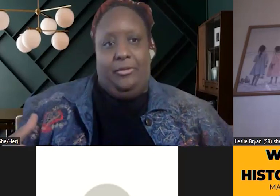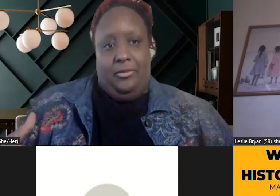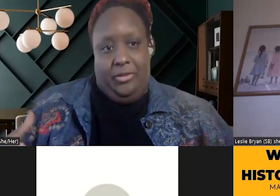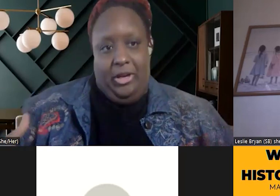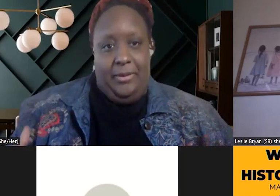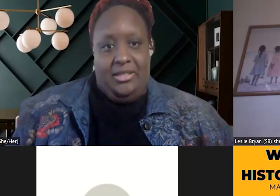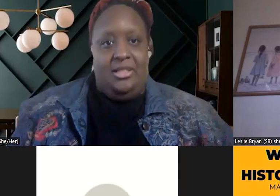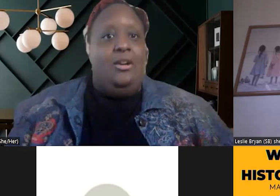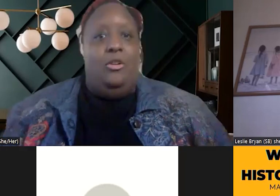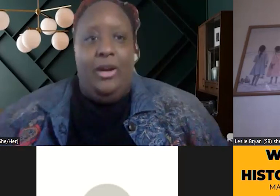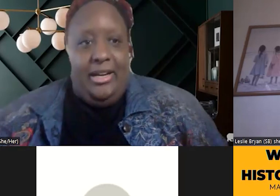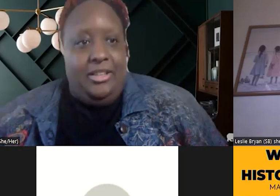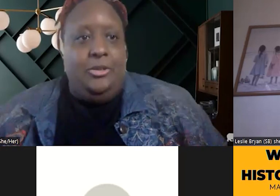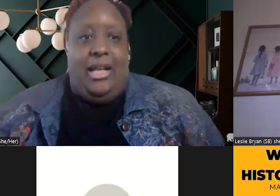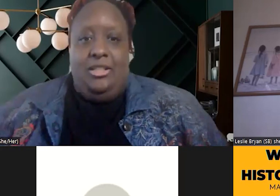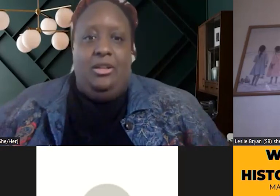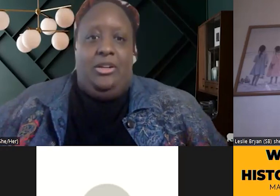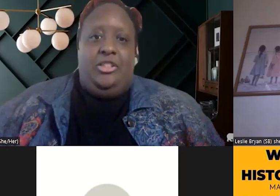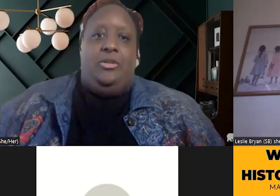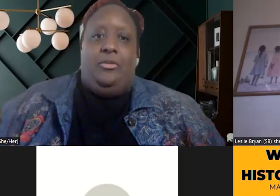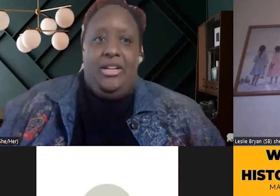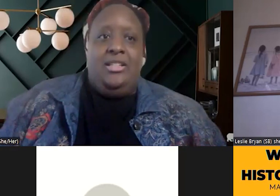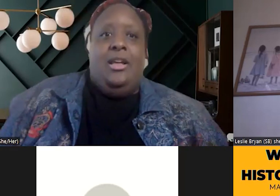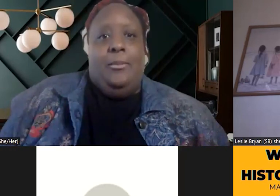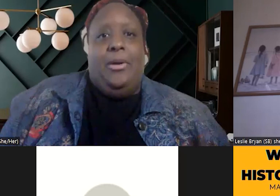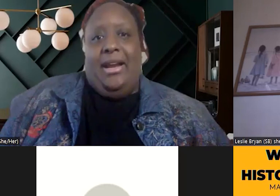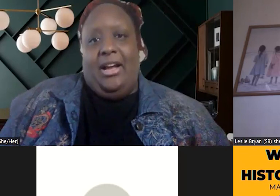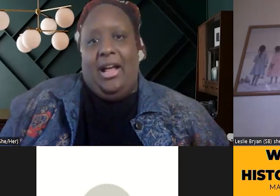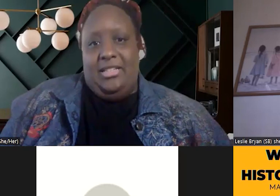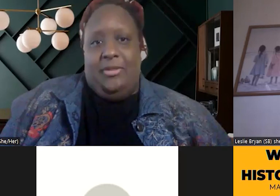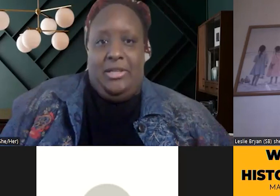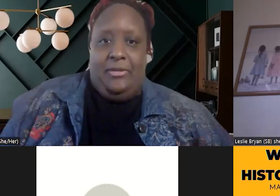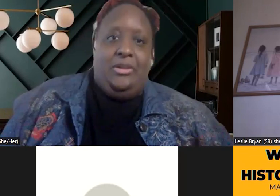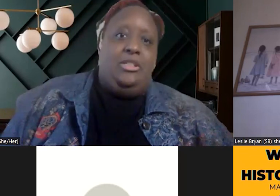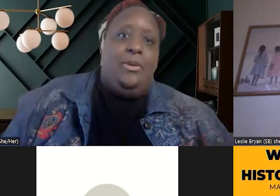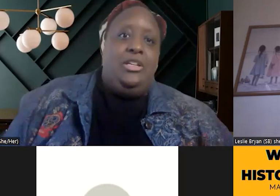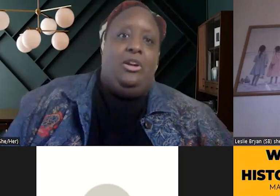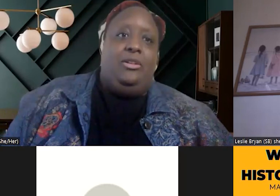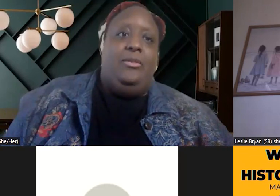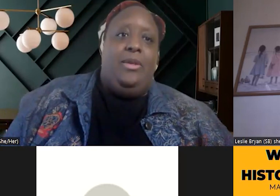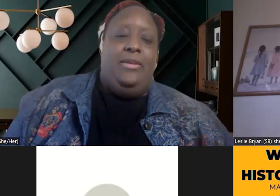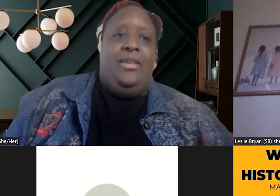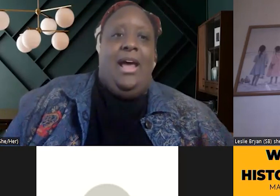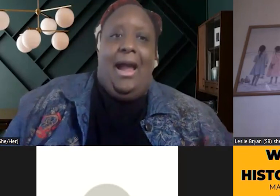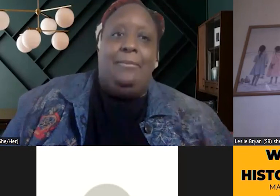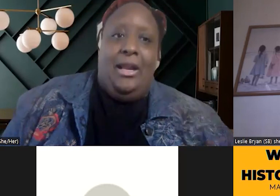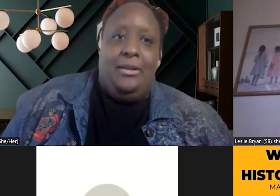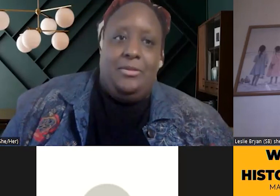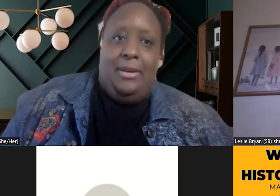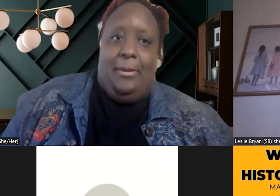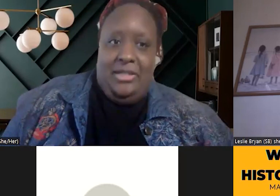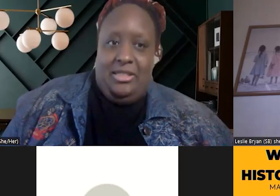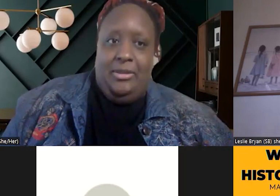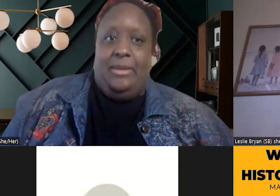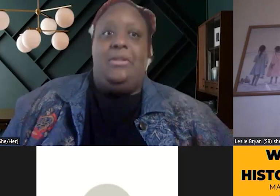Black therapist. Great. She was excellent on issues of race, but I constantly found myself having to explain to her, I'm not